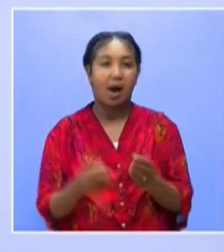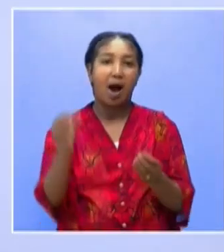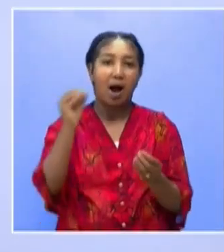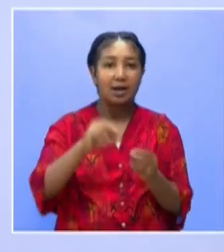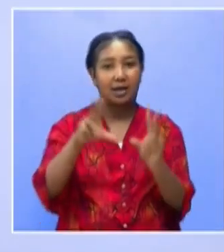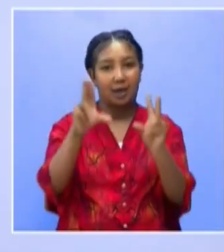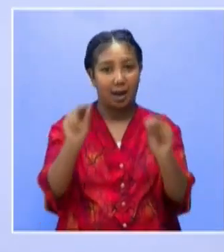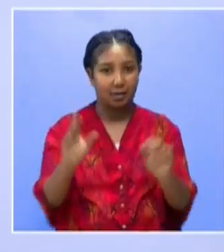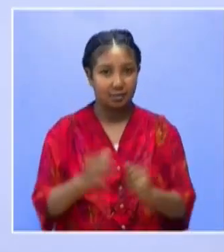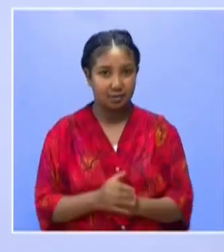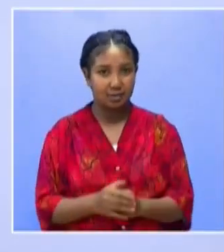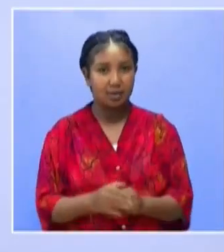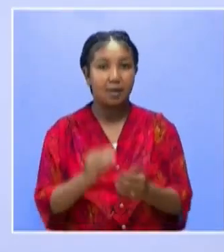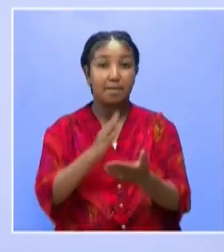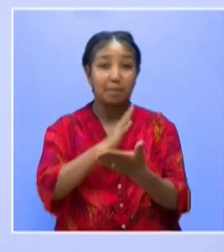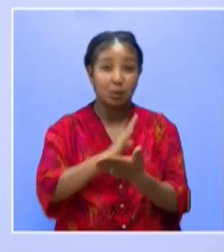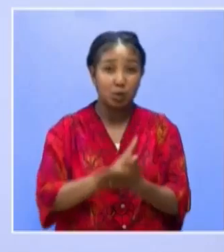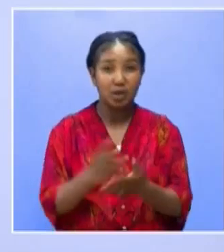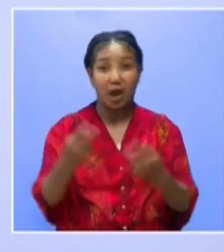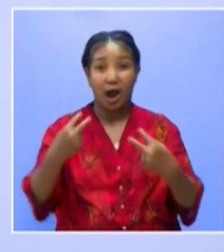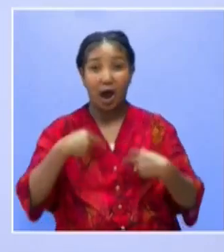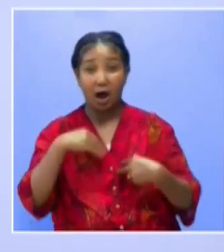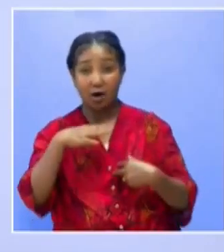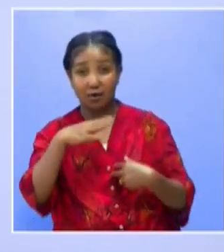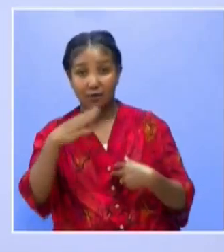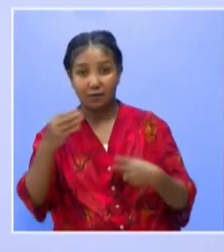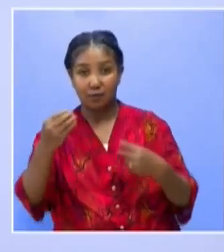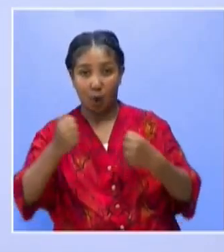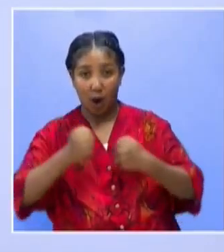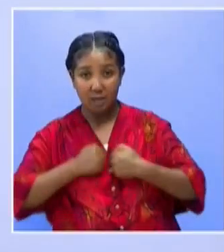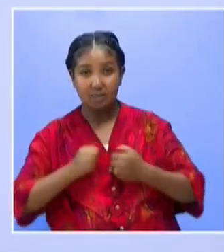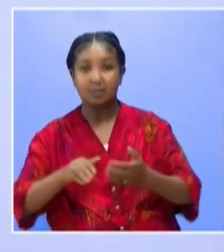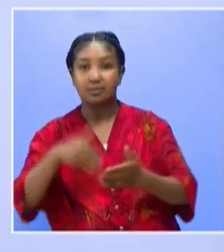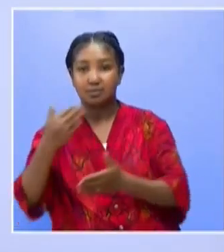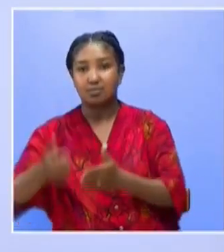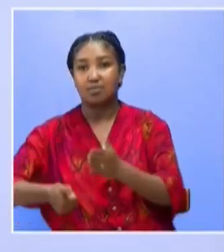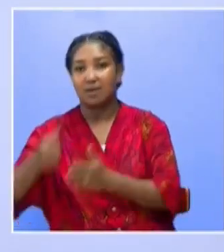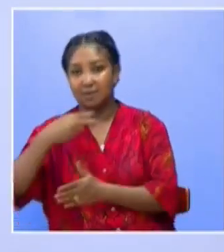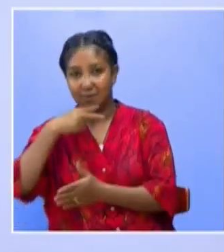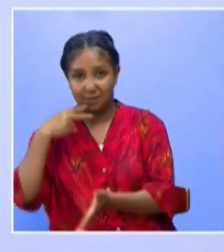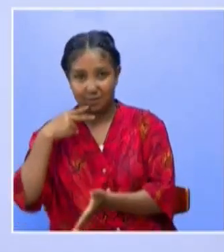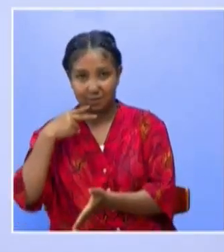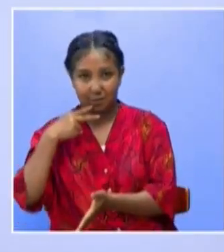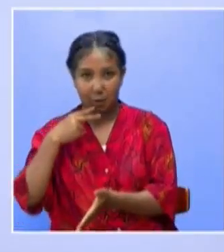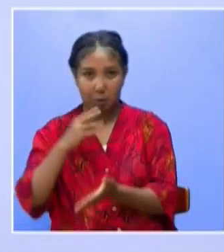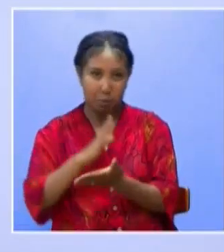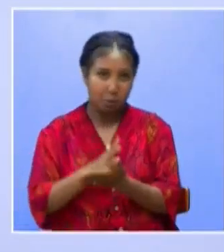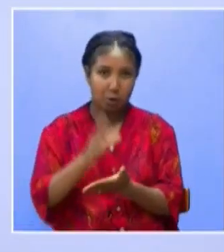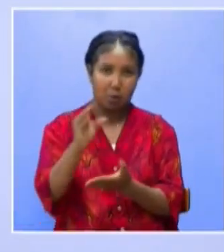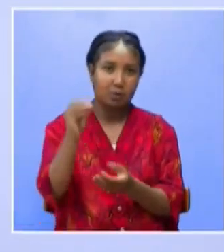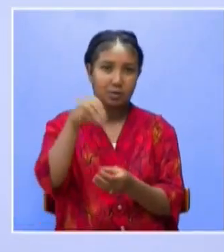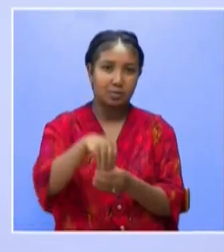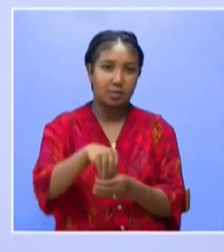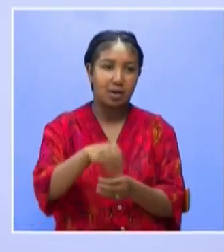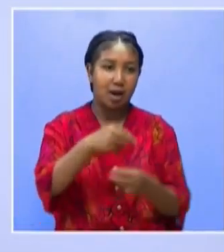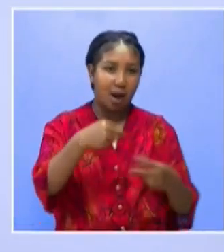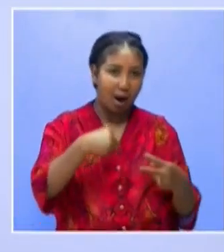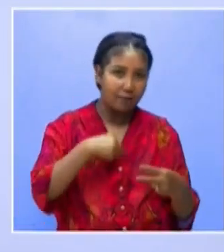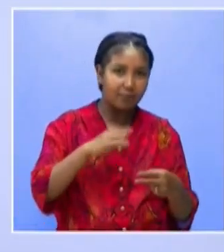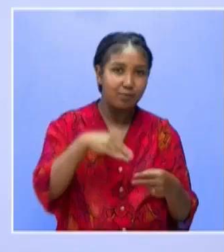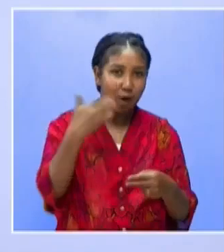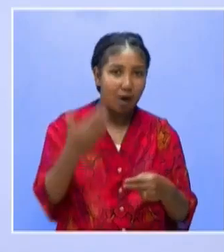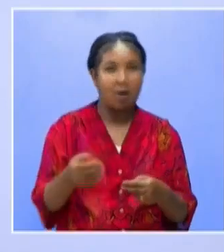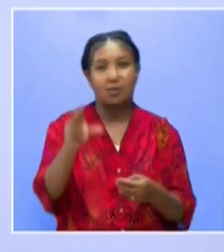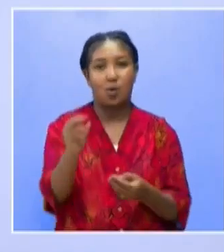not between have or hasn't main verb. Okay? Between have